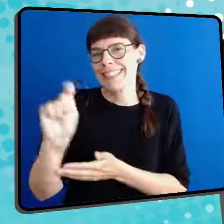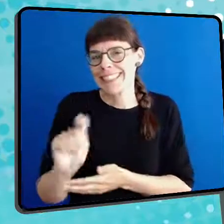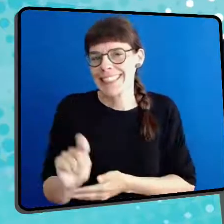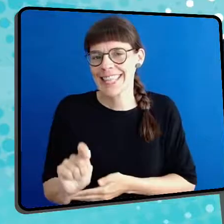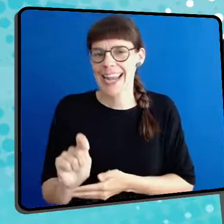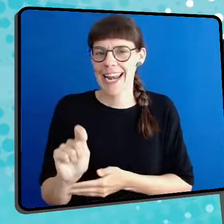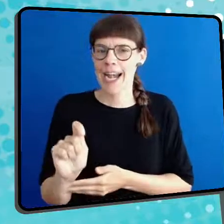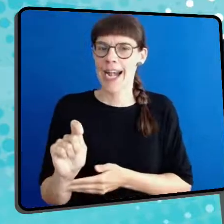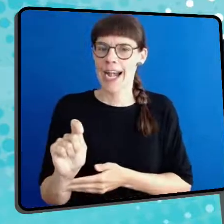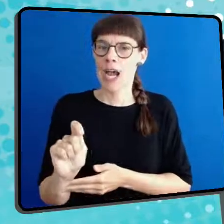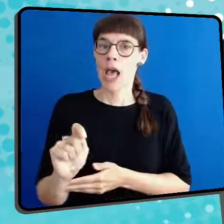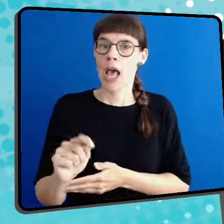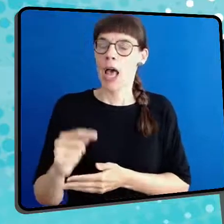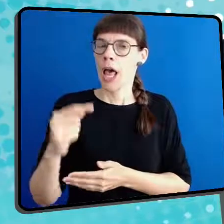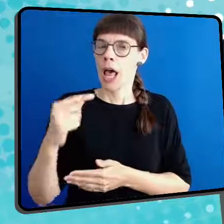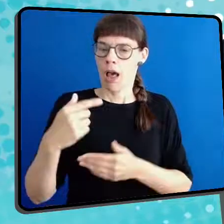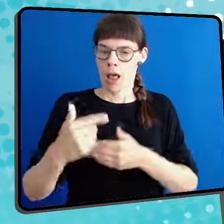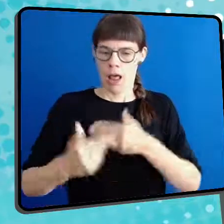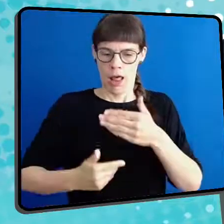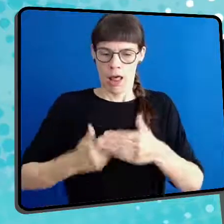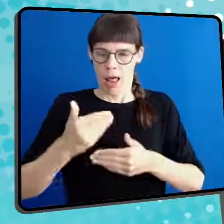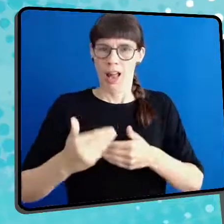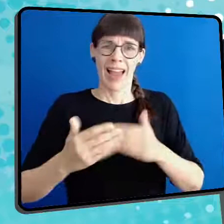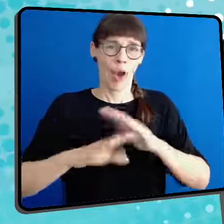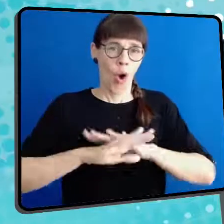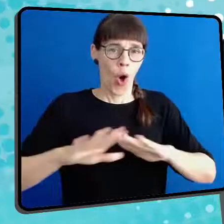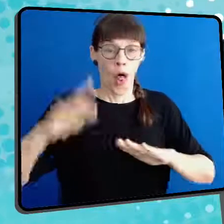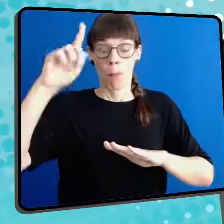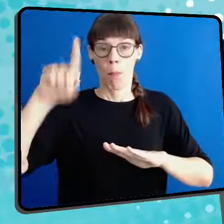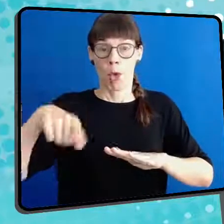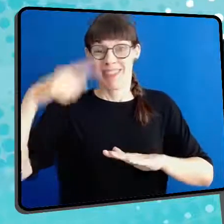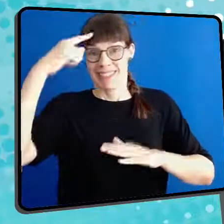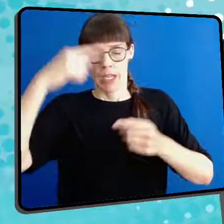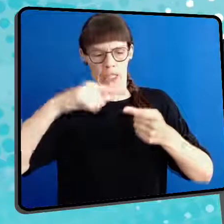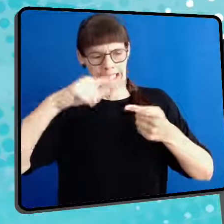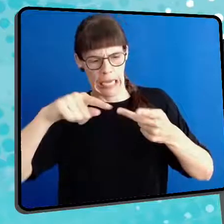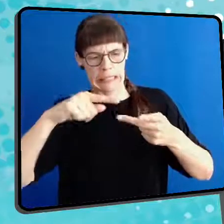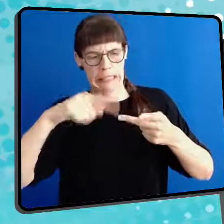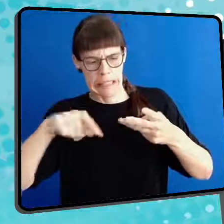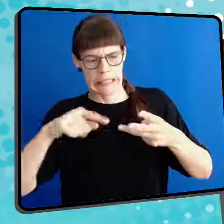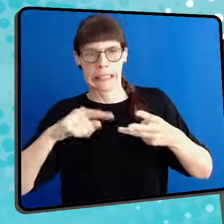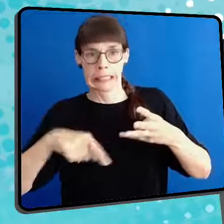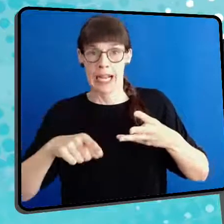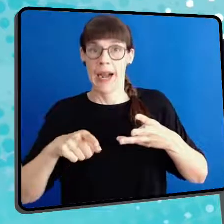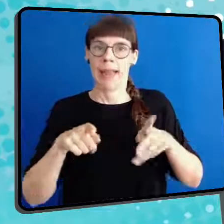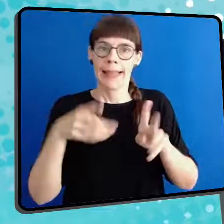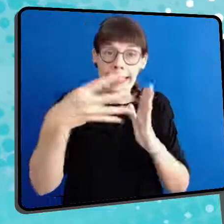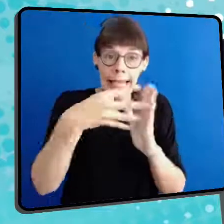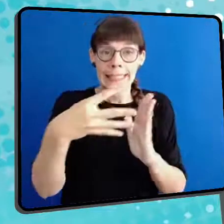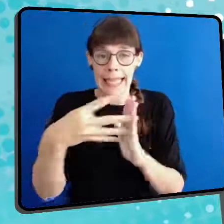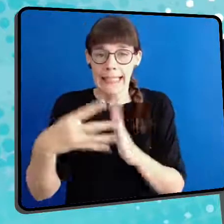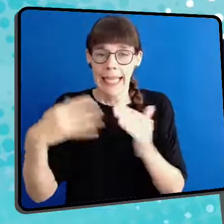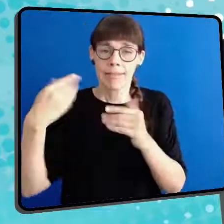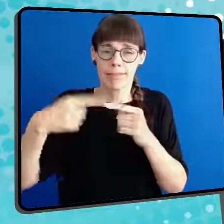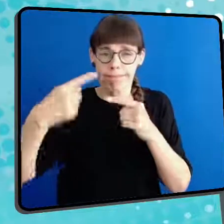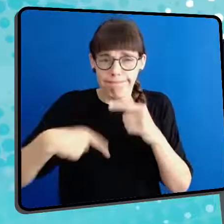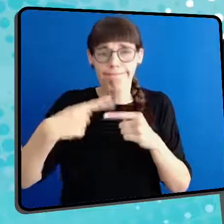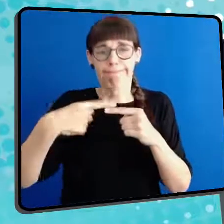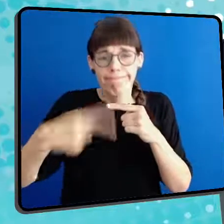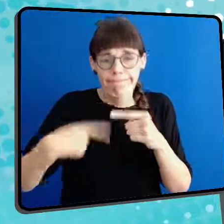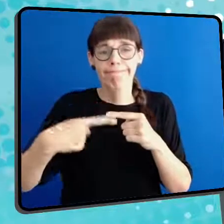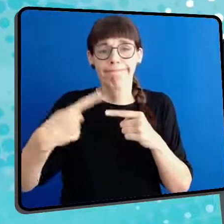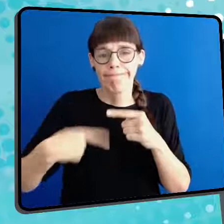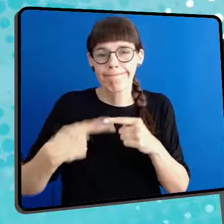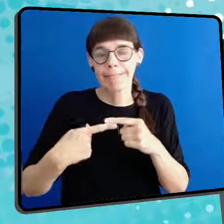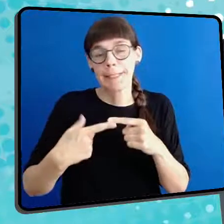really thought through the workflow in every level, which obviously you can't. That's why you need to test it so well. But those are little bits that